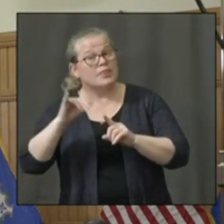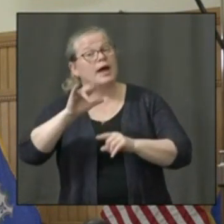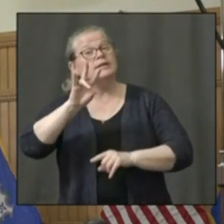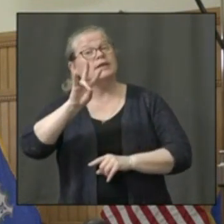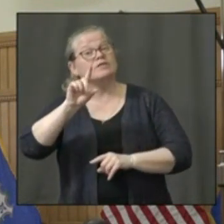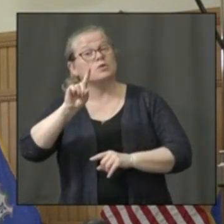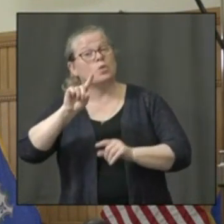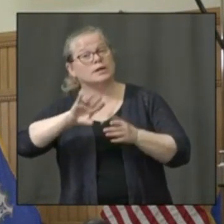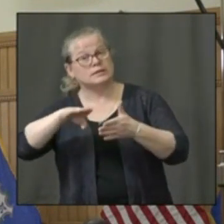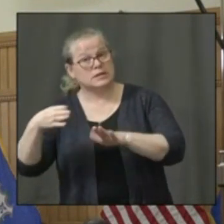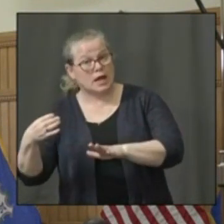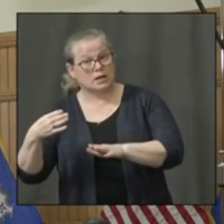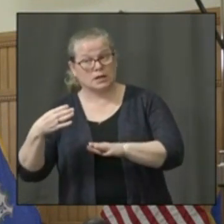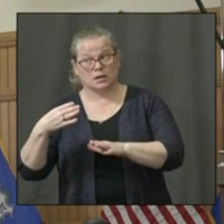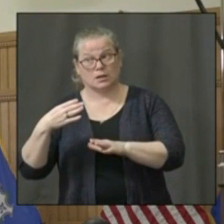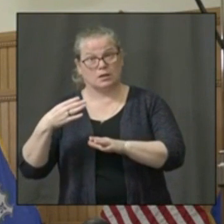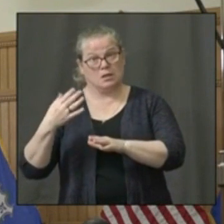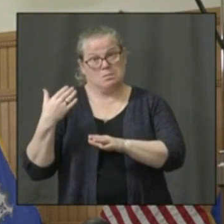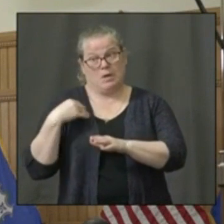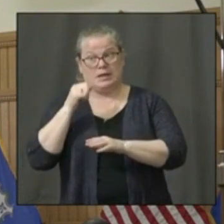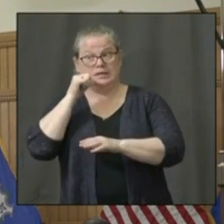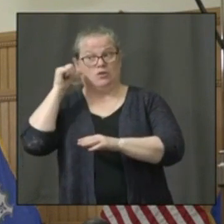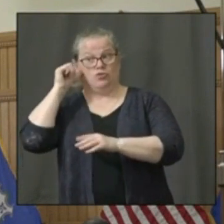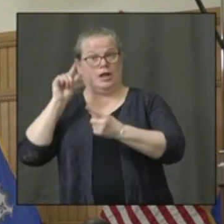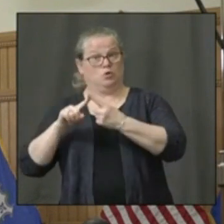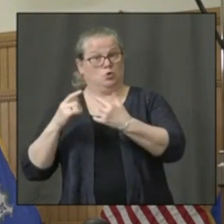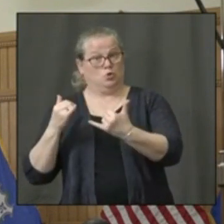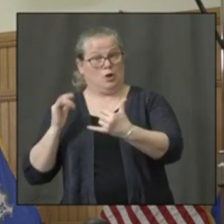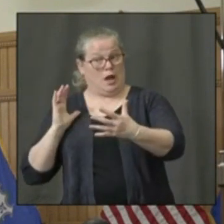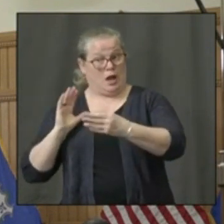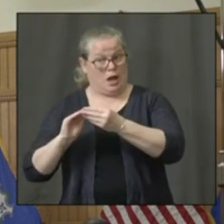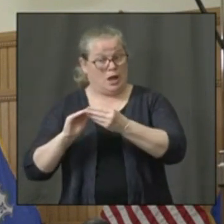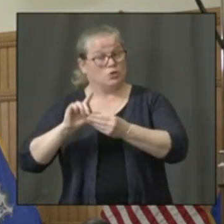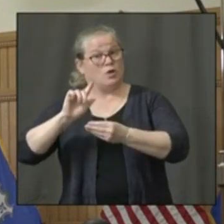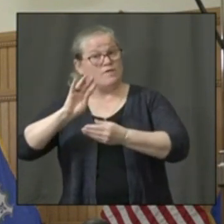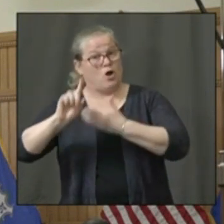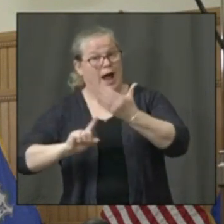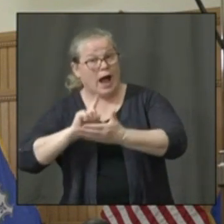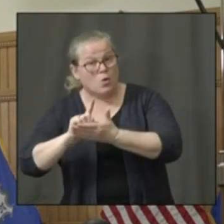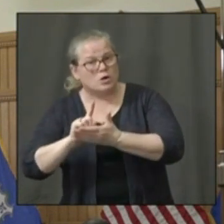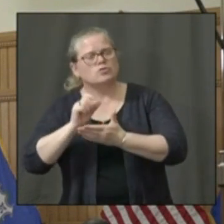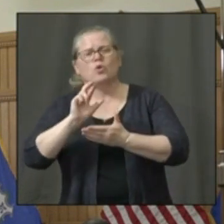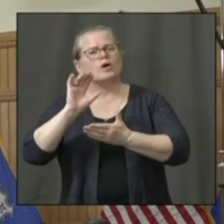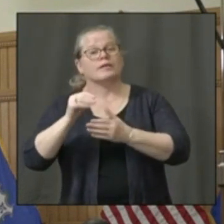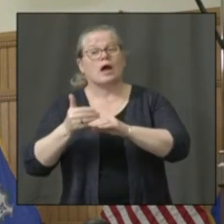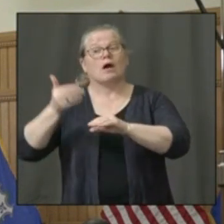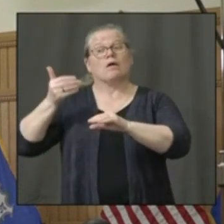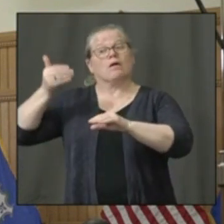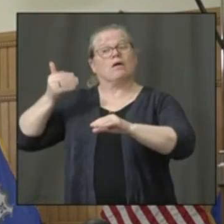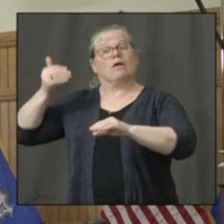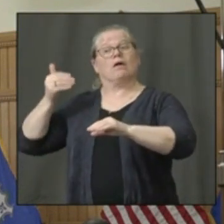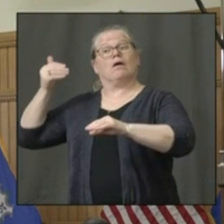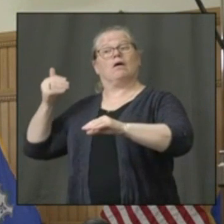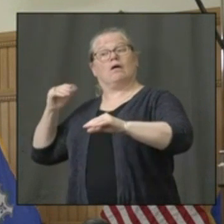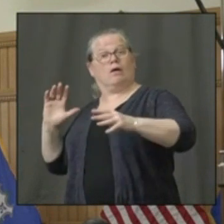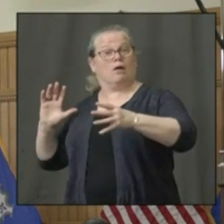24-hour period, or is does that include other times and catching up numbers, for lack of a better